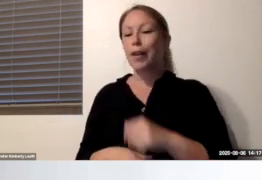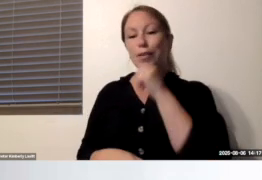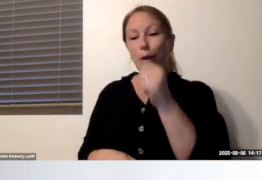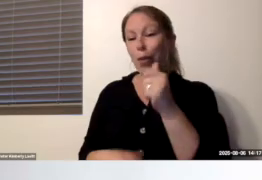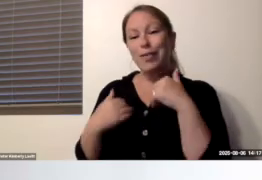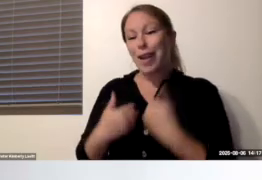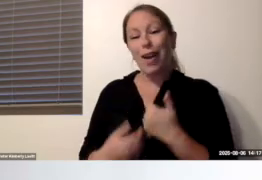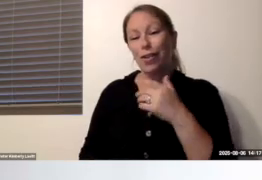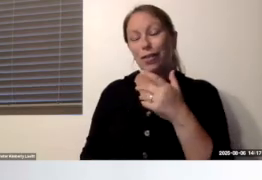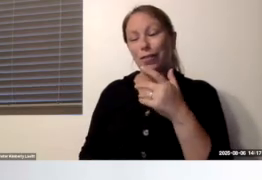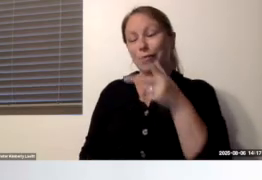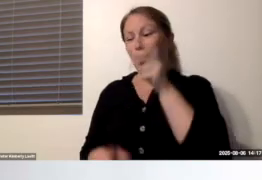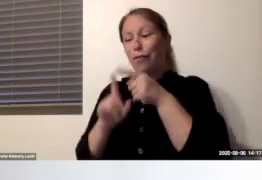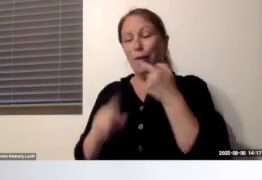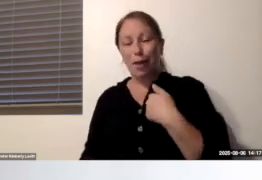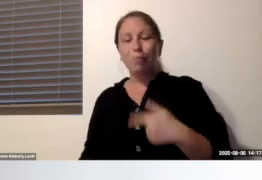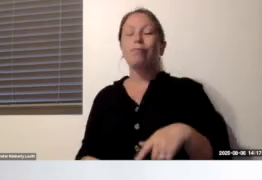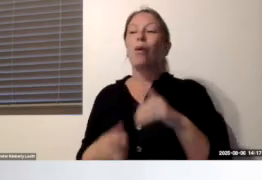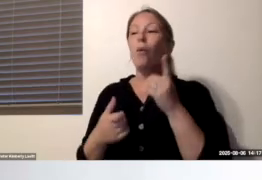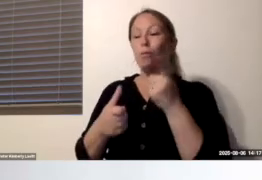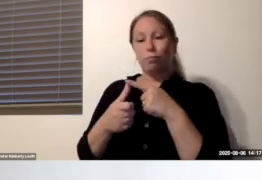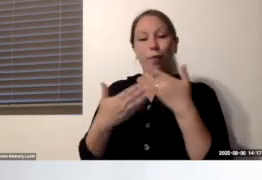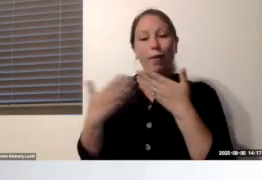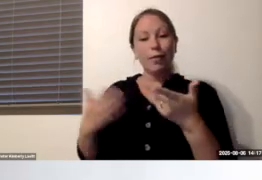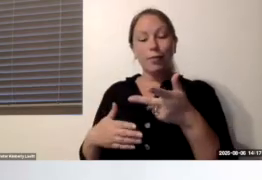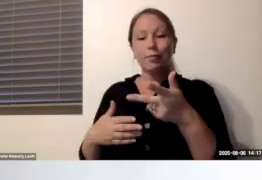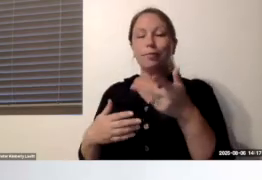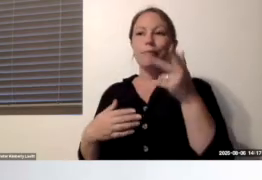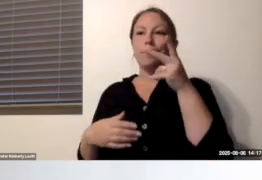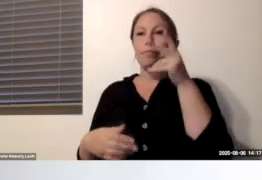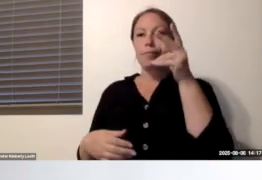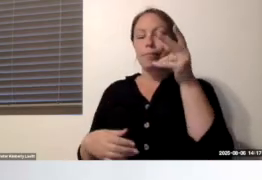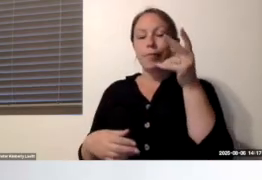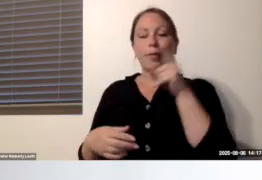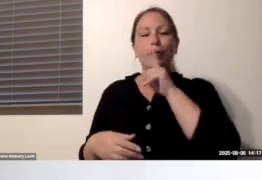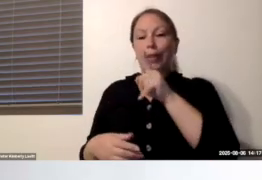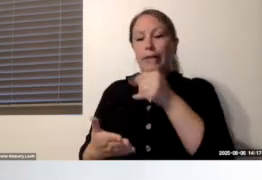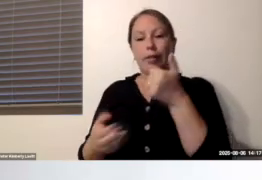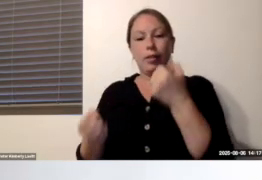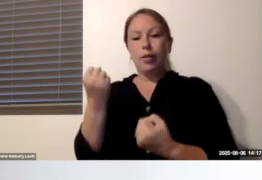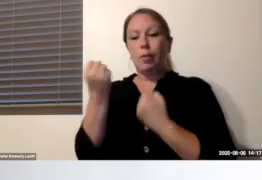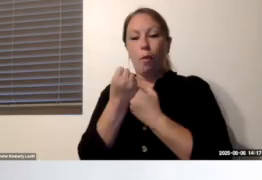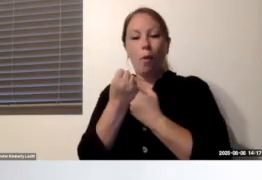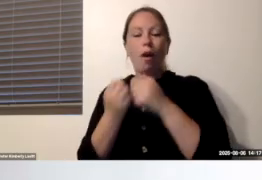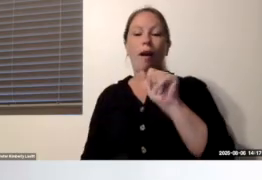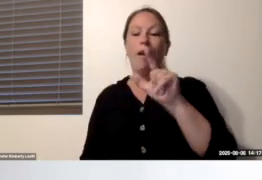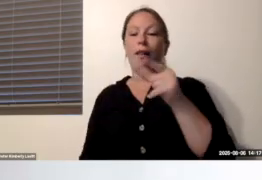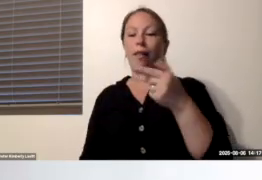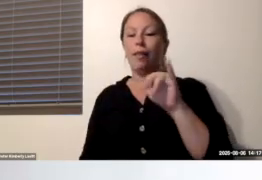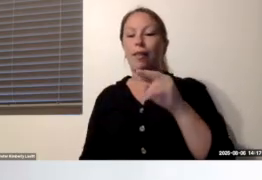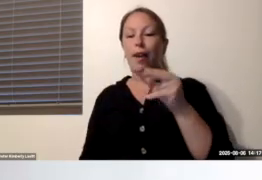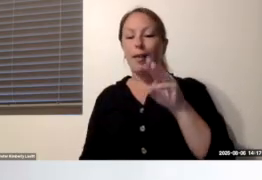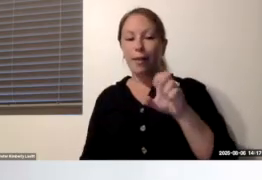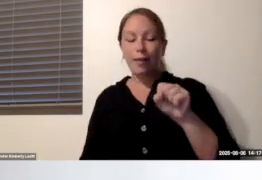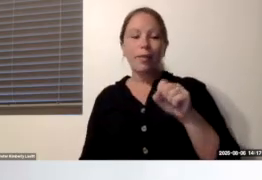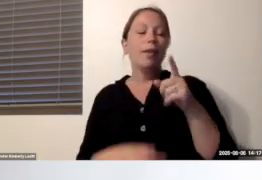from me. So one of the things that occurred to me is there's a lot of talk, which I completely support, about aligning various rules